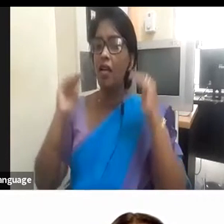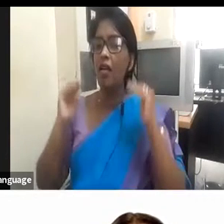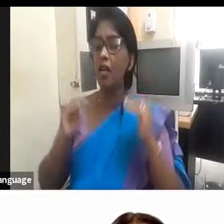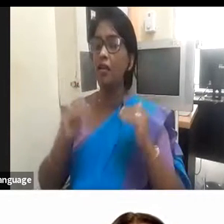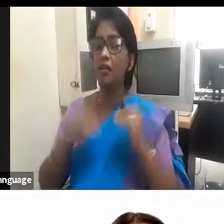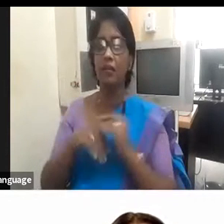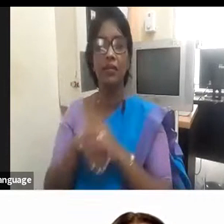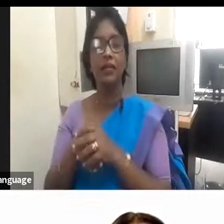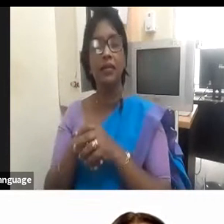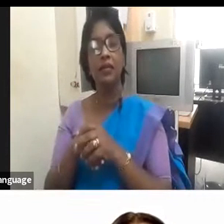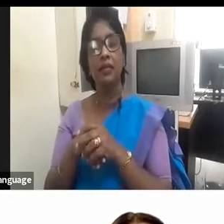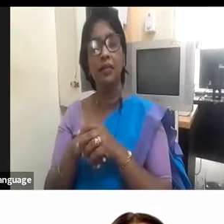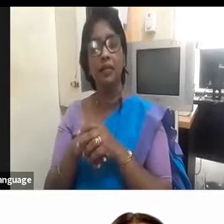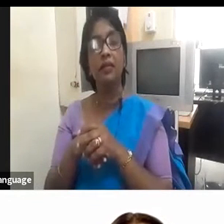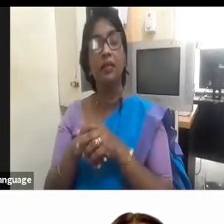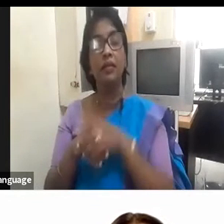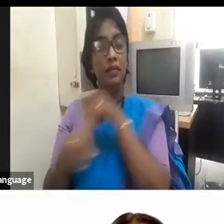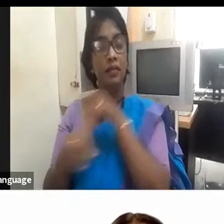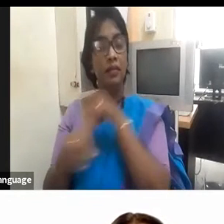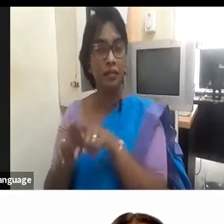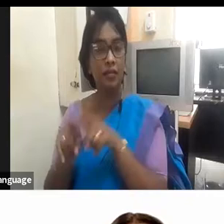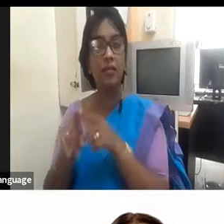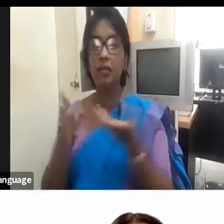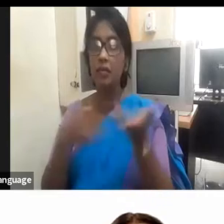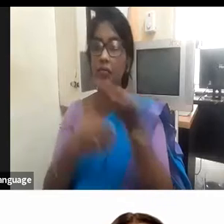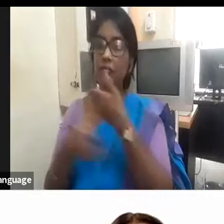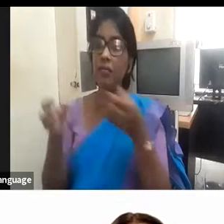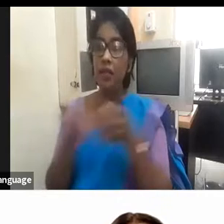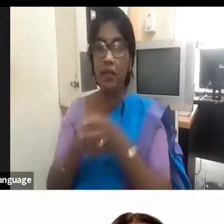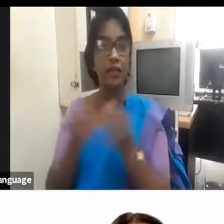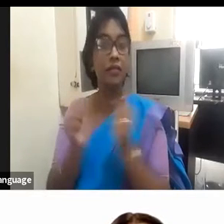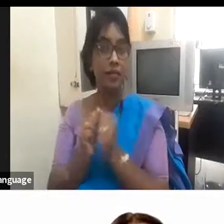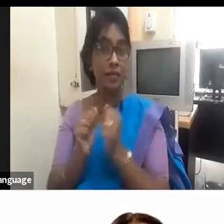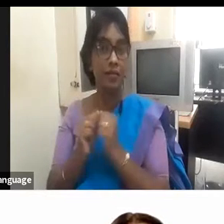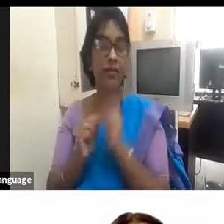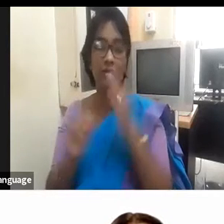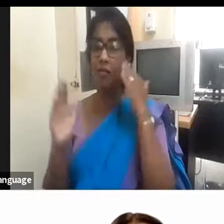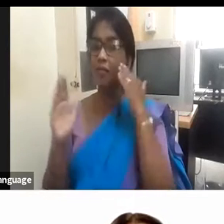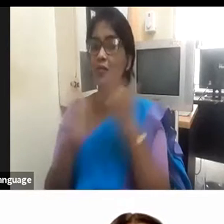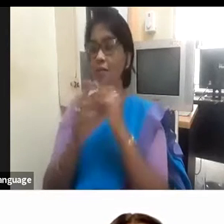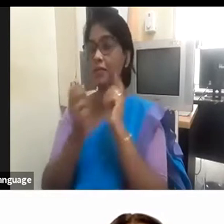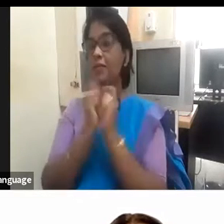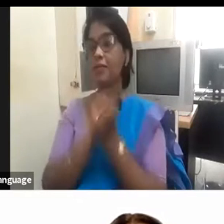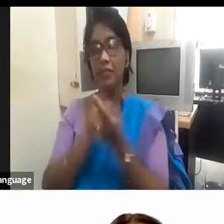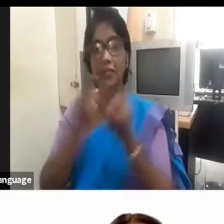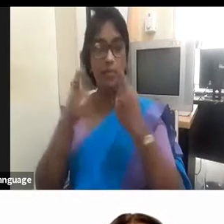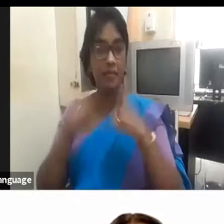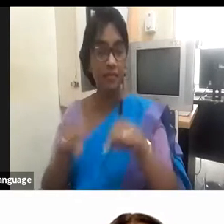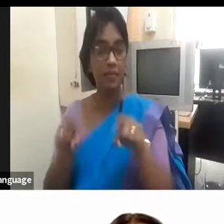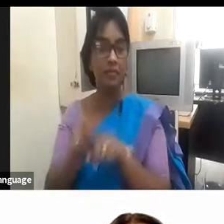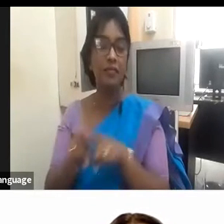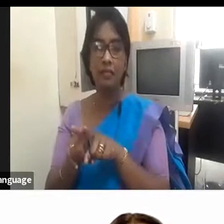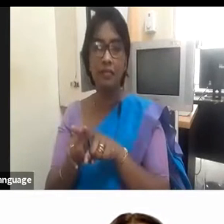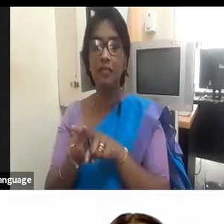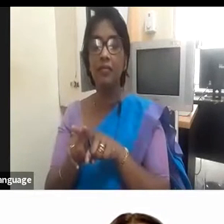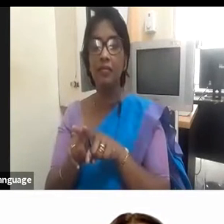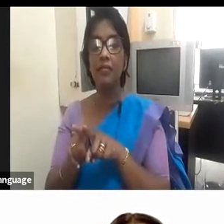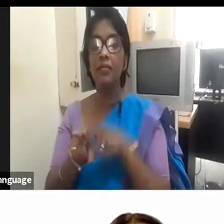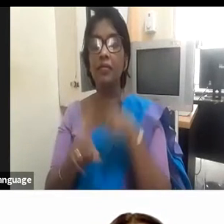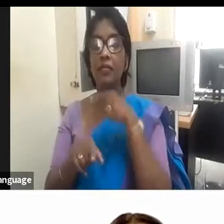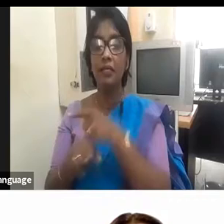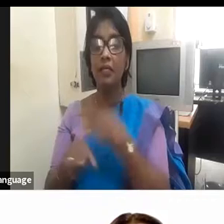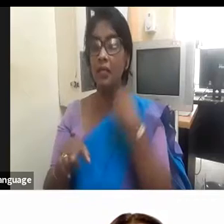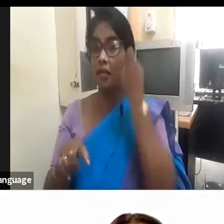to address it. And another aspect is to make sure that in those decisions, we have always ask